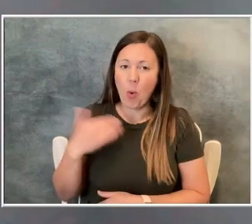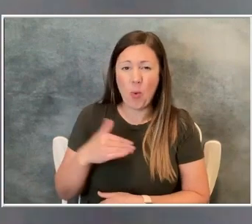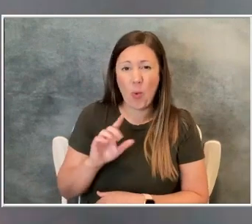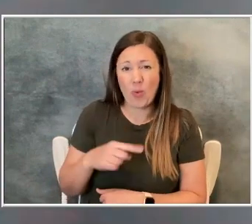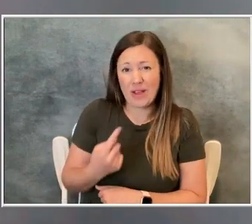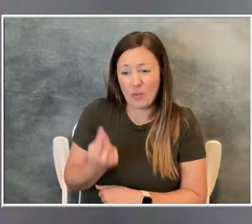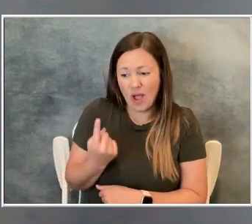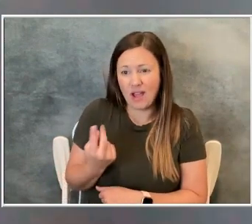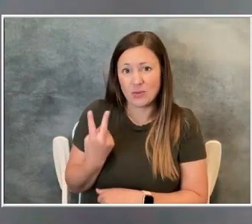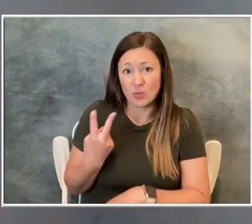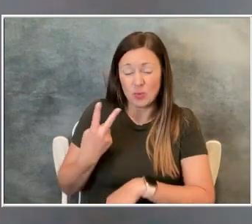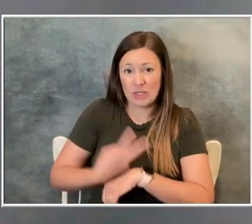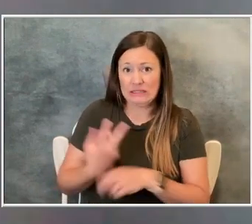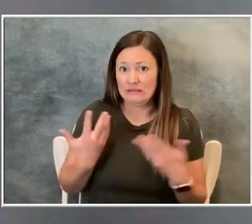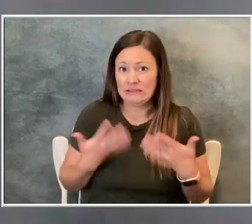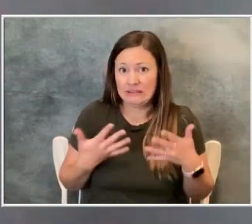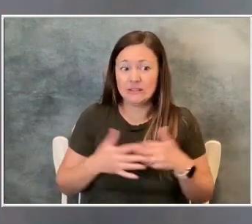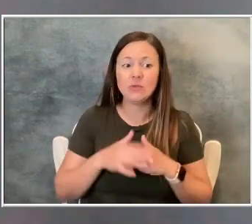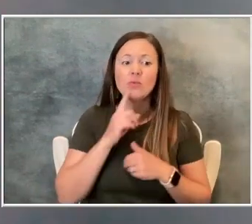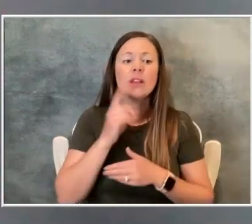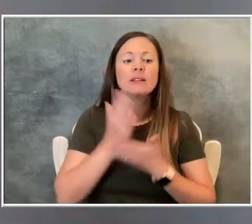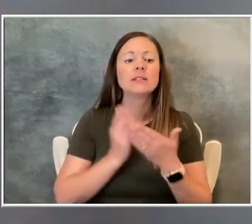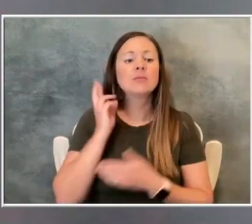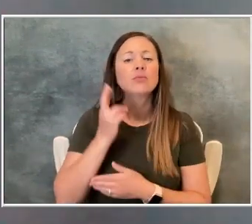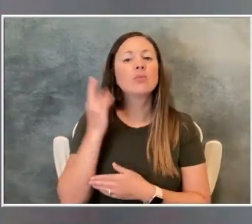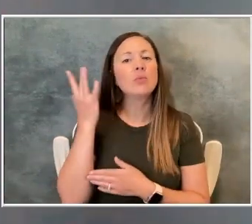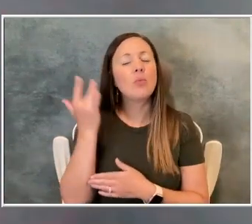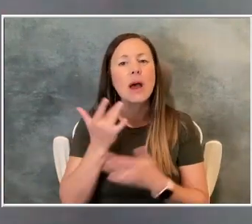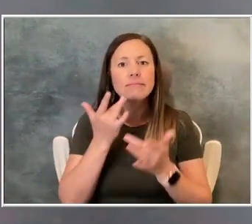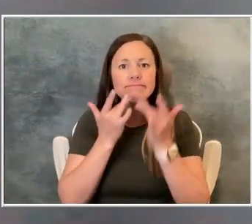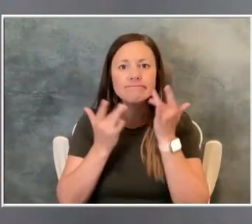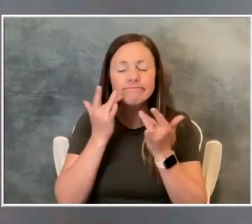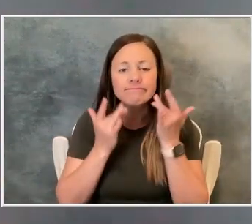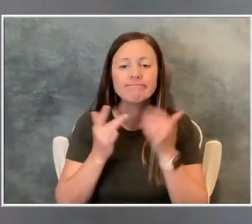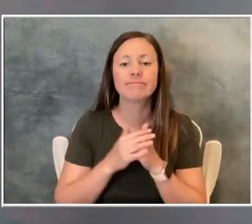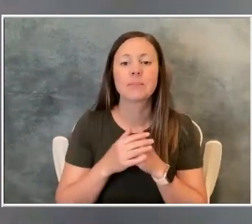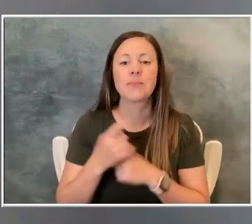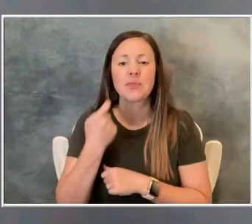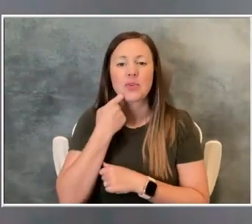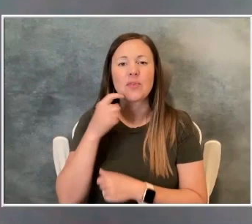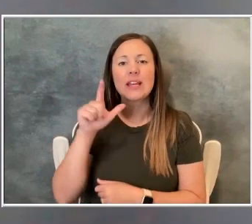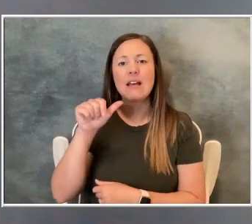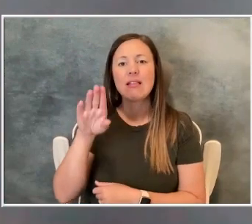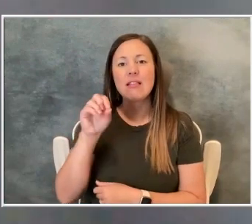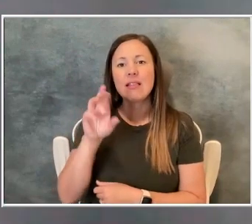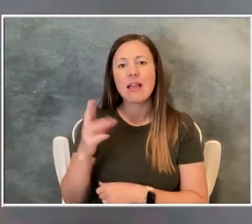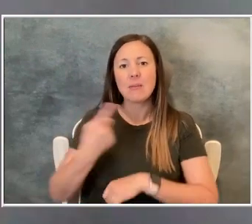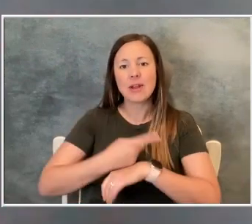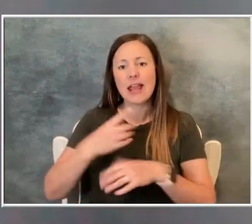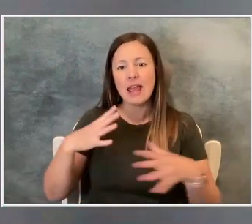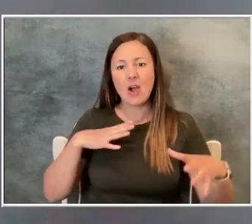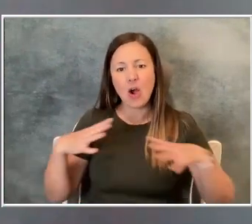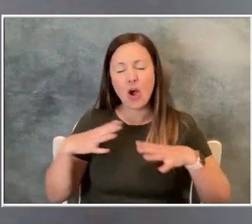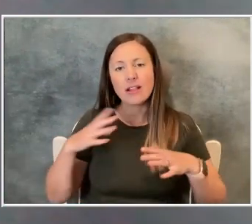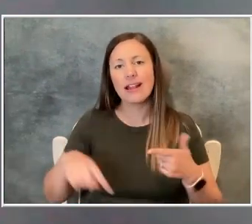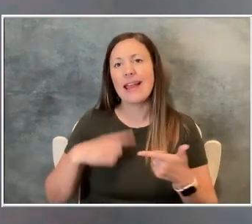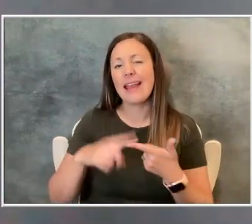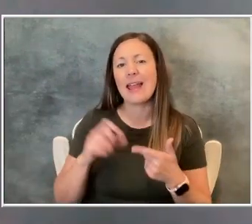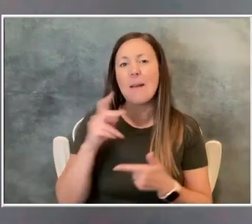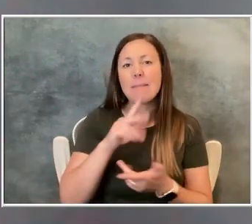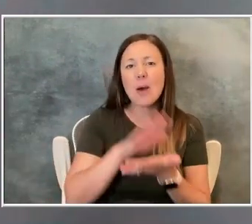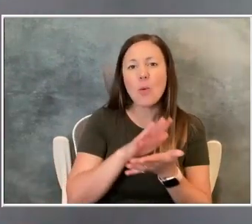supply. Some of the things that contribute to the shortage are the recent Labor Day holiday, back to school activities,